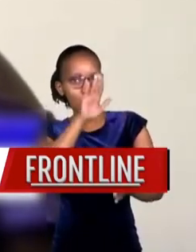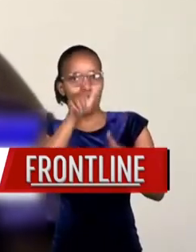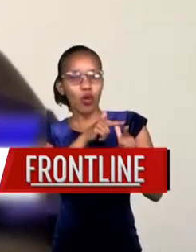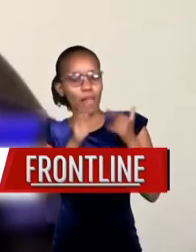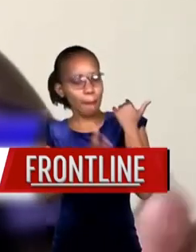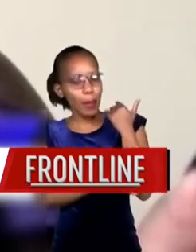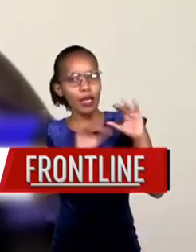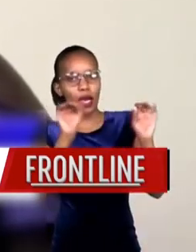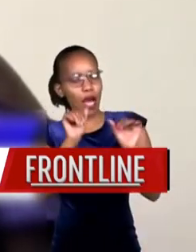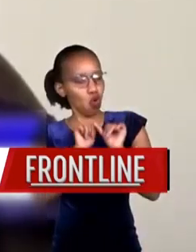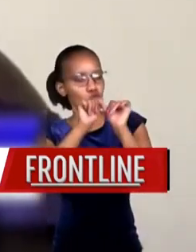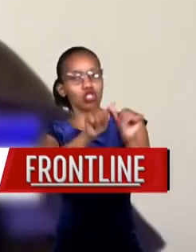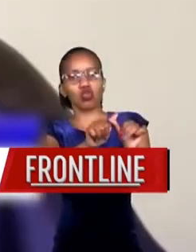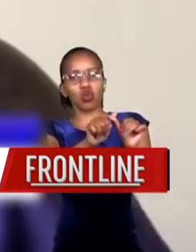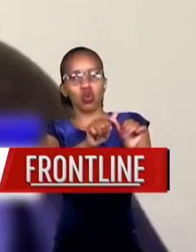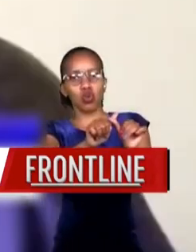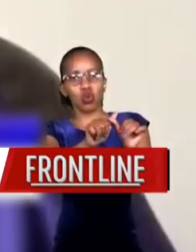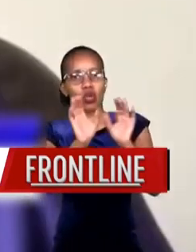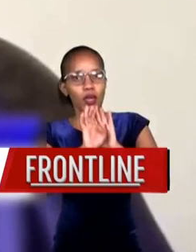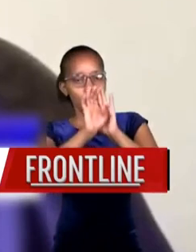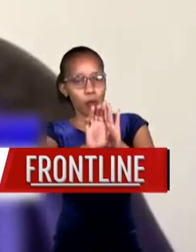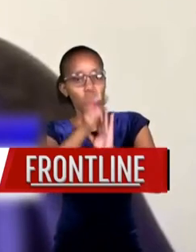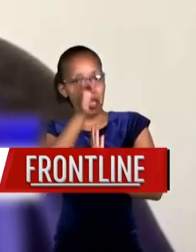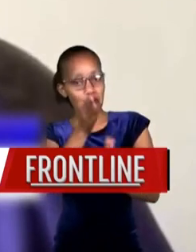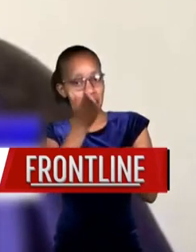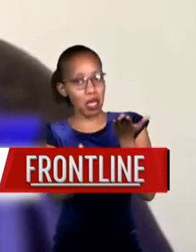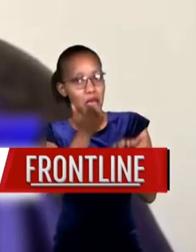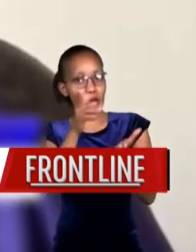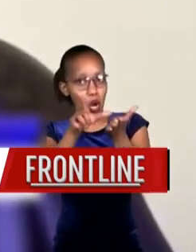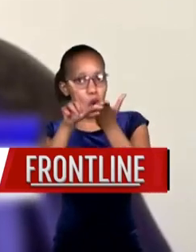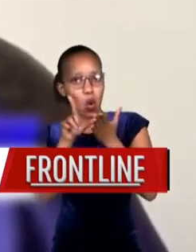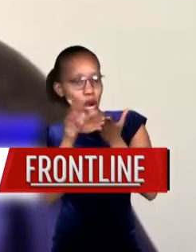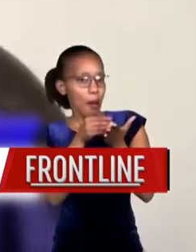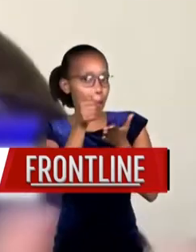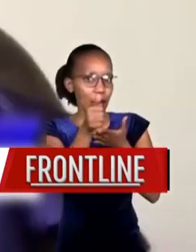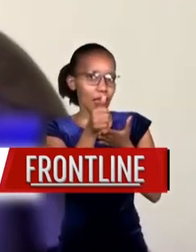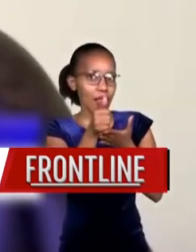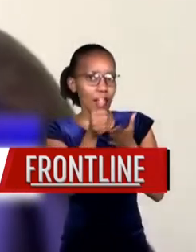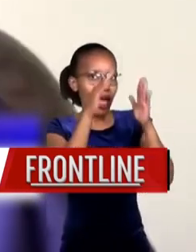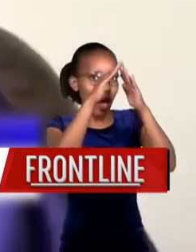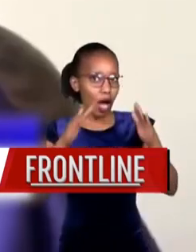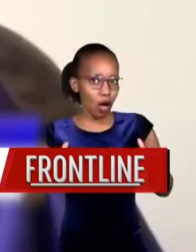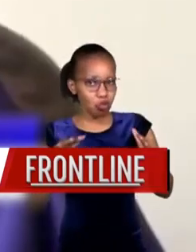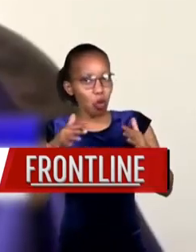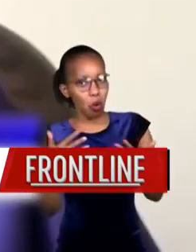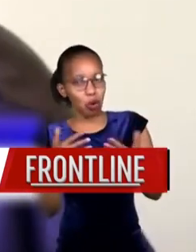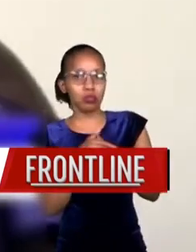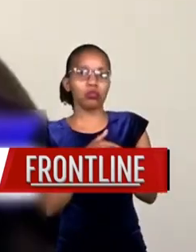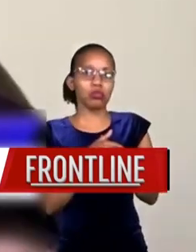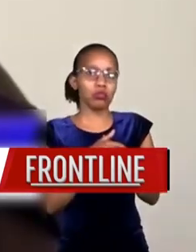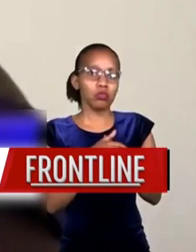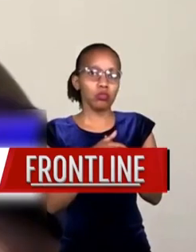bad thing. Go ahead and borrow. For example, if you are taking a loan to buy maybe a house for rental